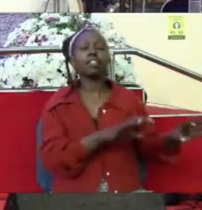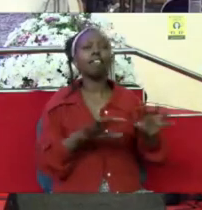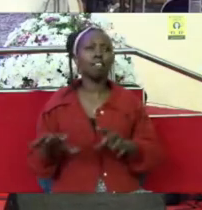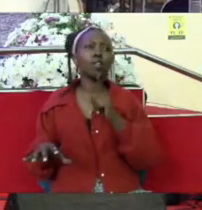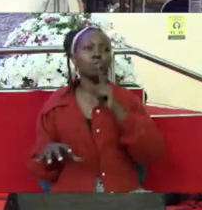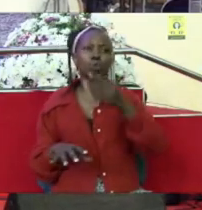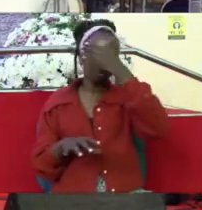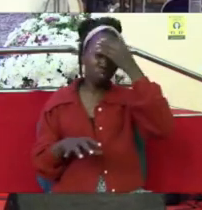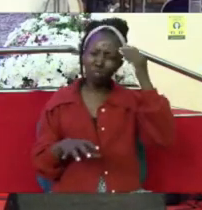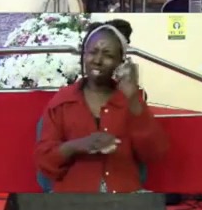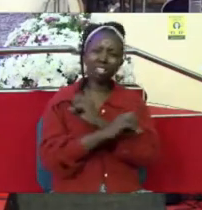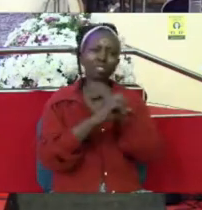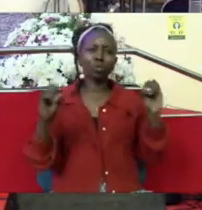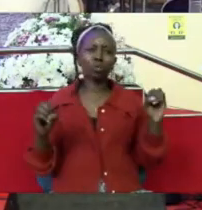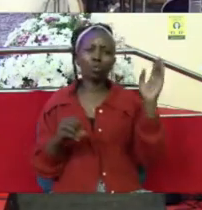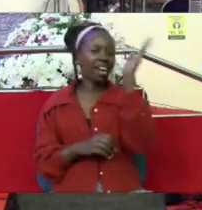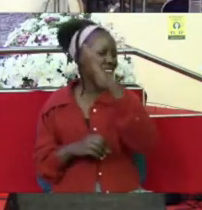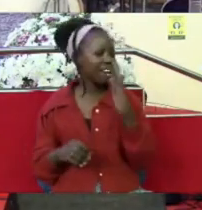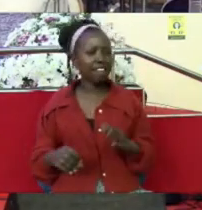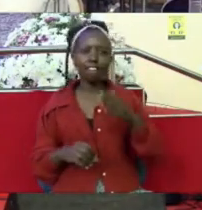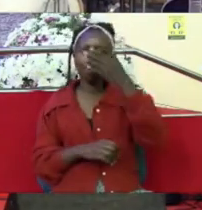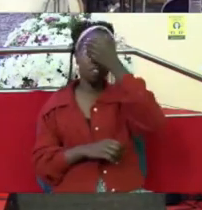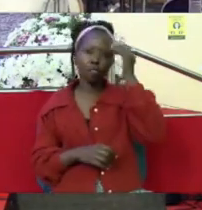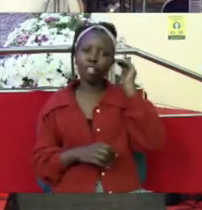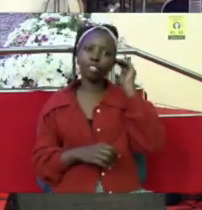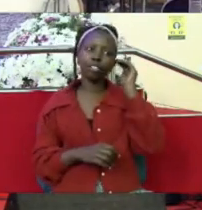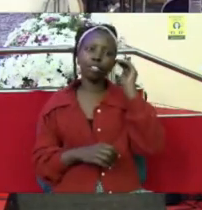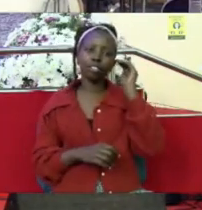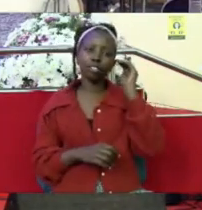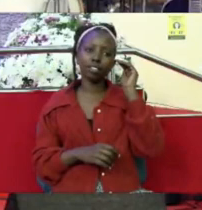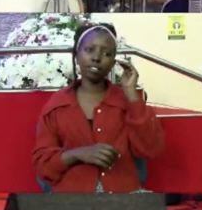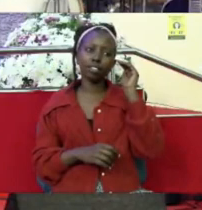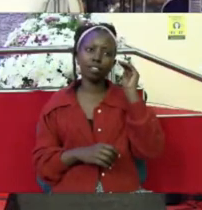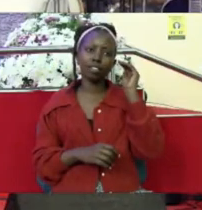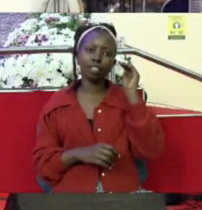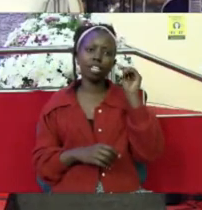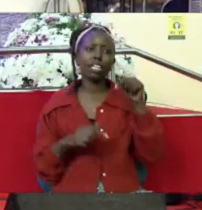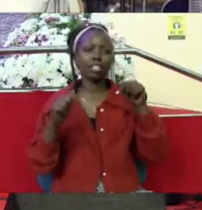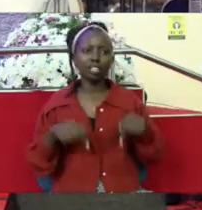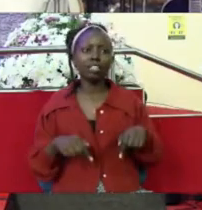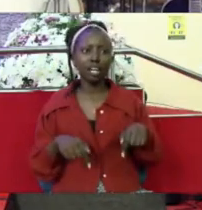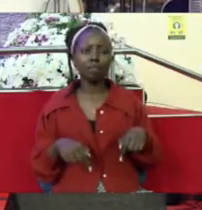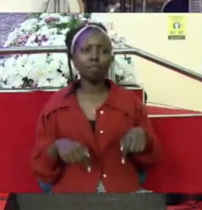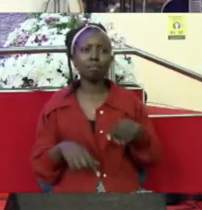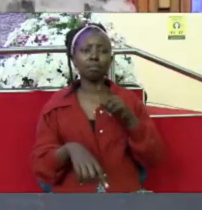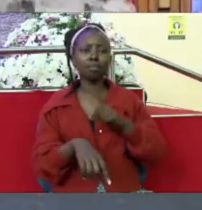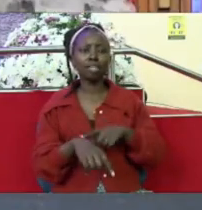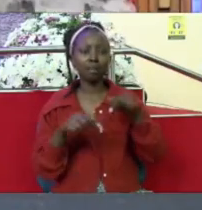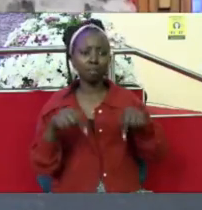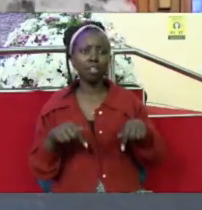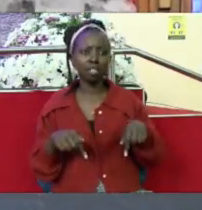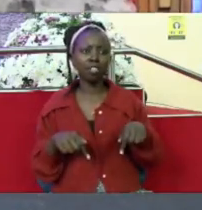Usisahau. Never. Usisahau. Never forget. Usisahau. It takes broken soil to produce a crop.